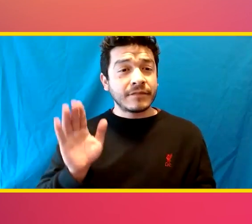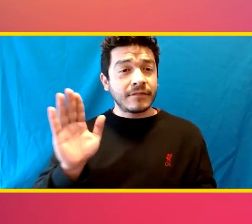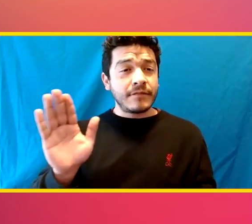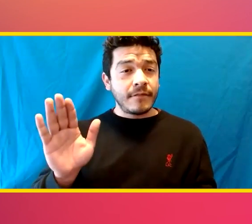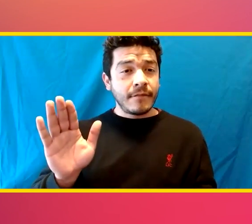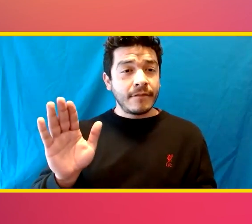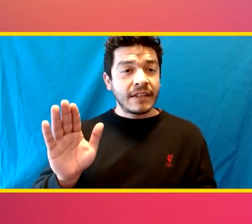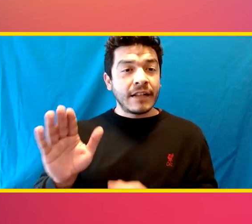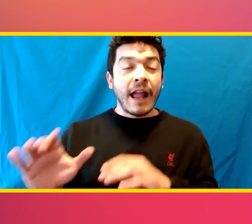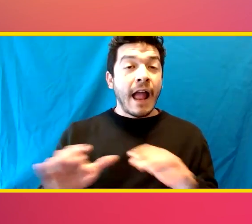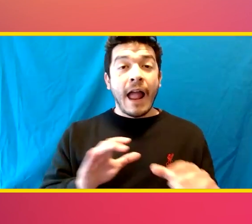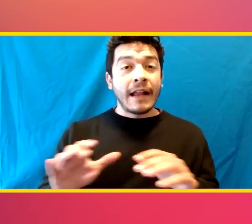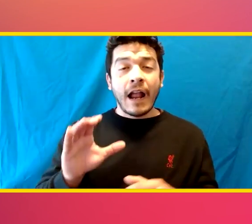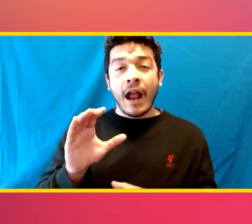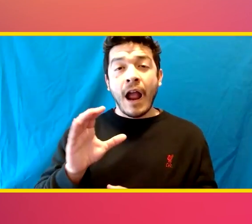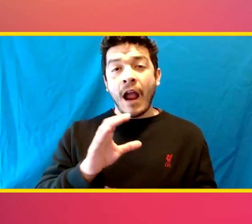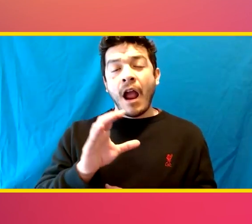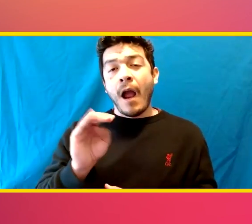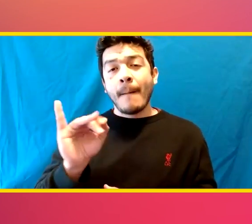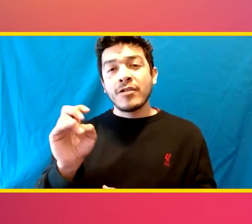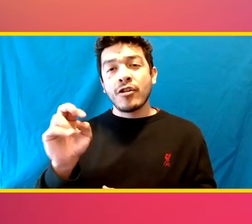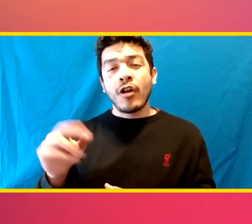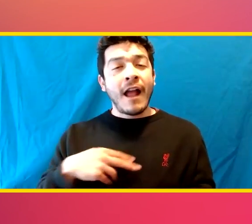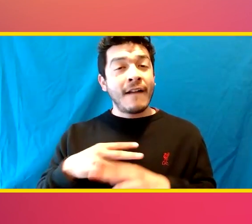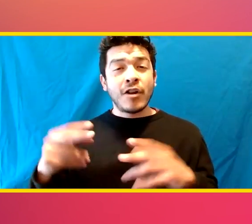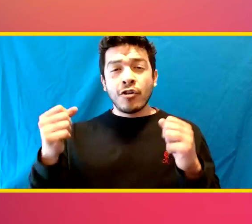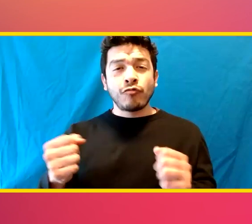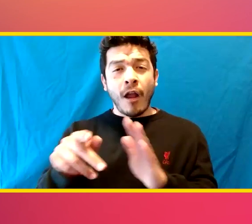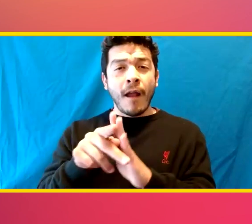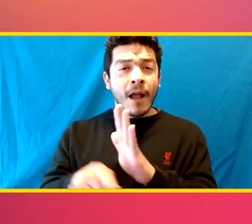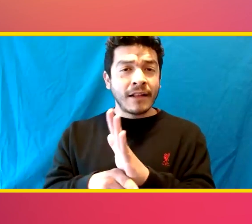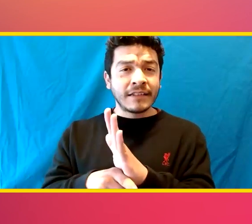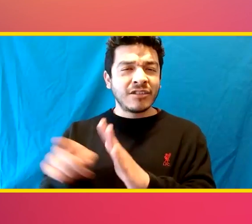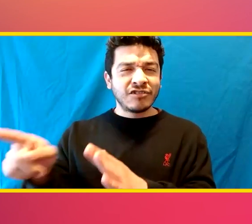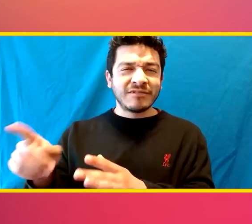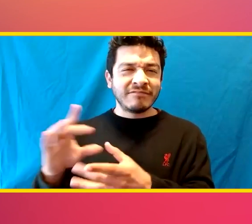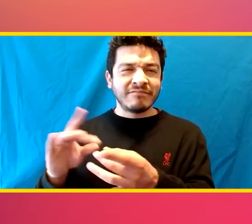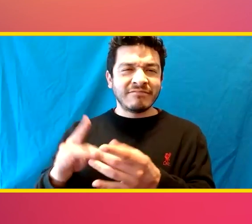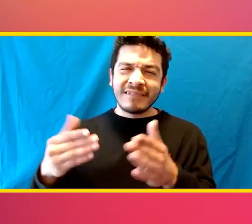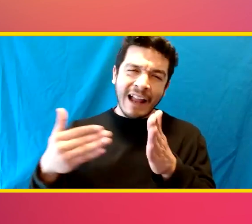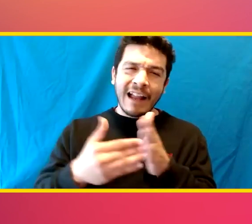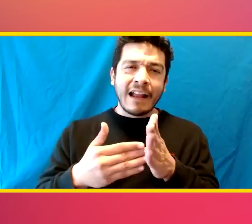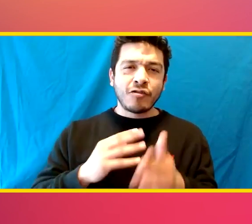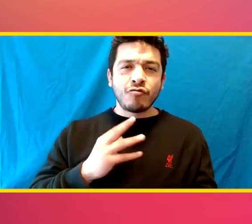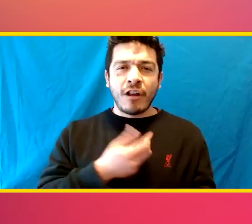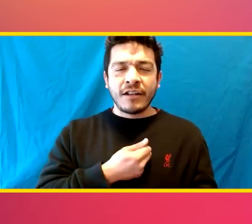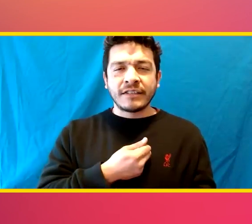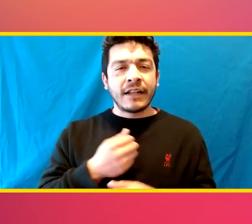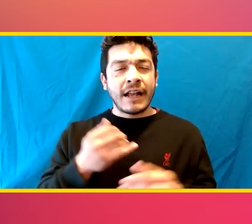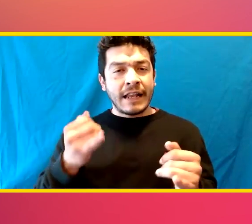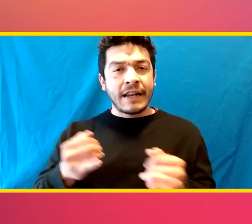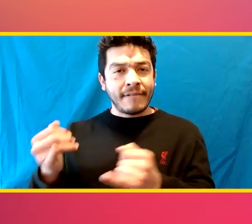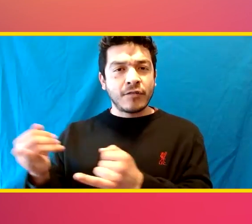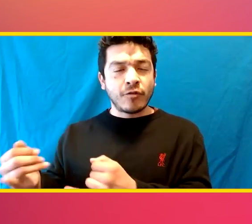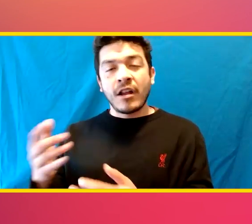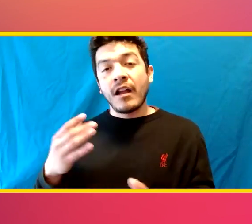their acting commissioner has very strong policy statements. She's for years spoken out against transgender individuals,